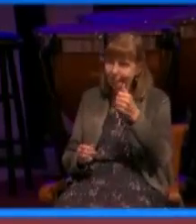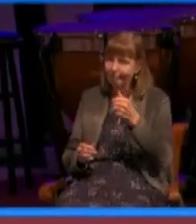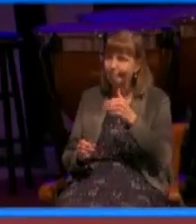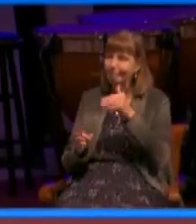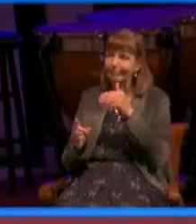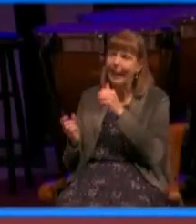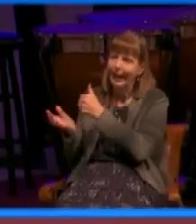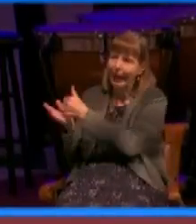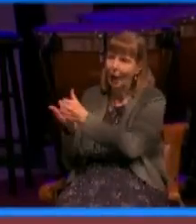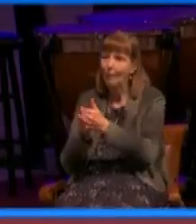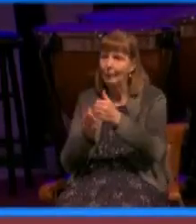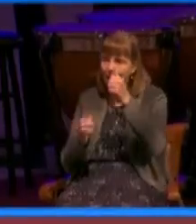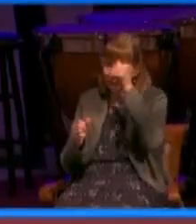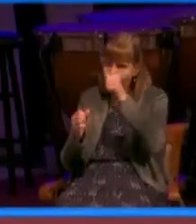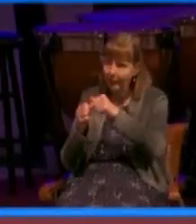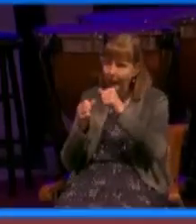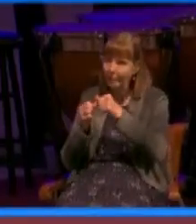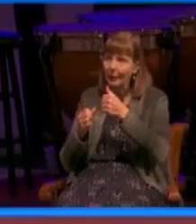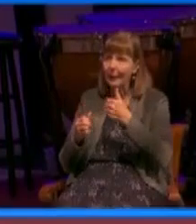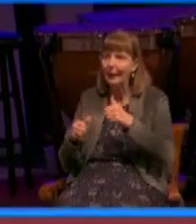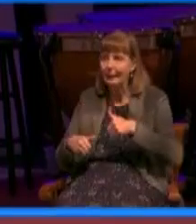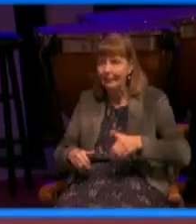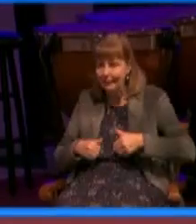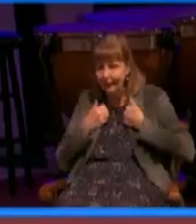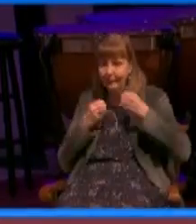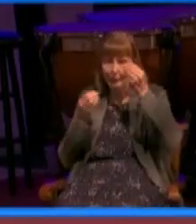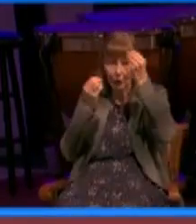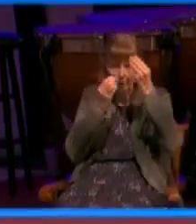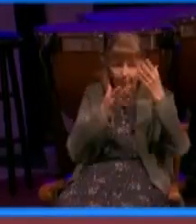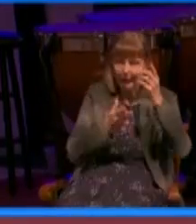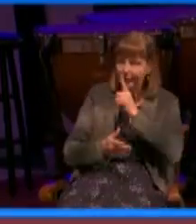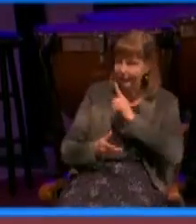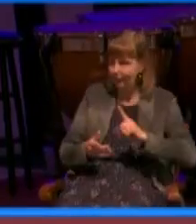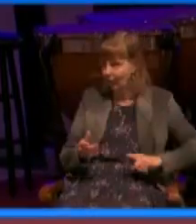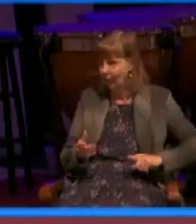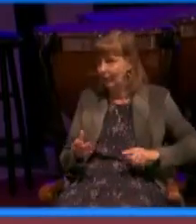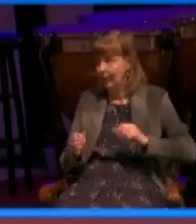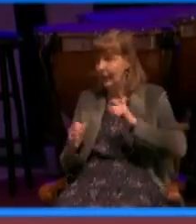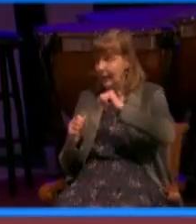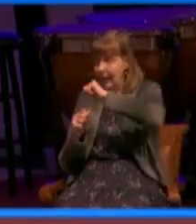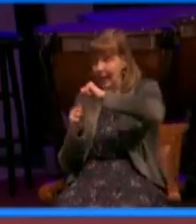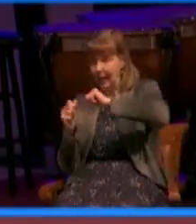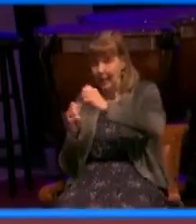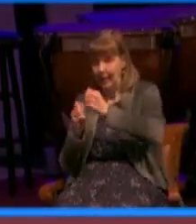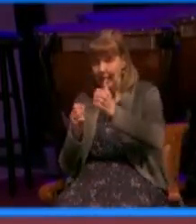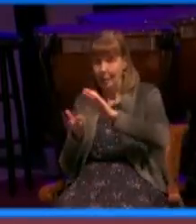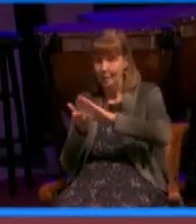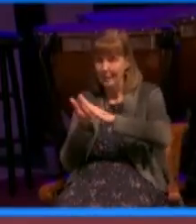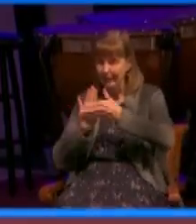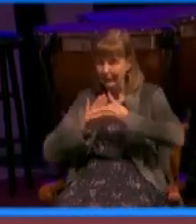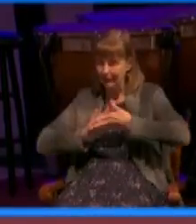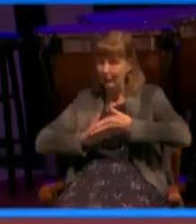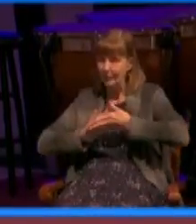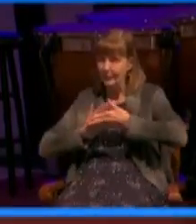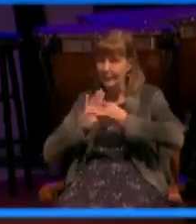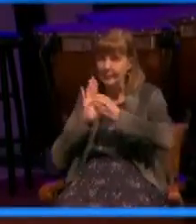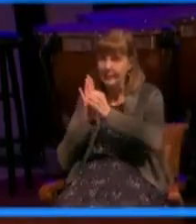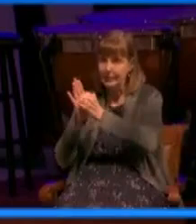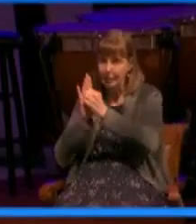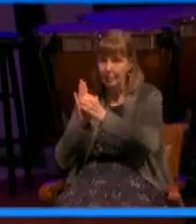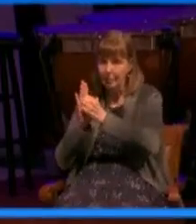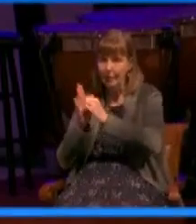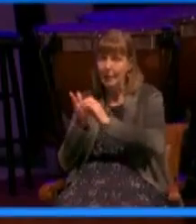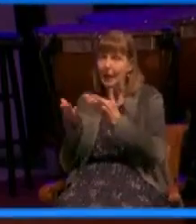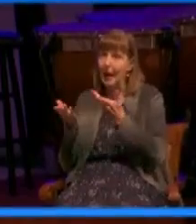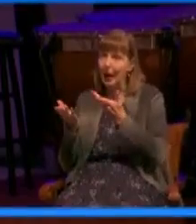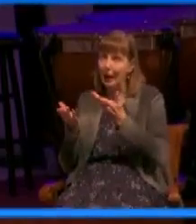the question will be is, how does this play out? Well, circumcision becomes very clearly the symbolism of spiritualism in the Bible. We find in